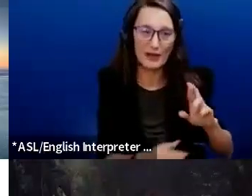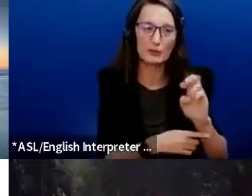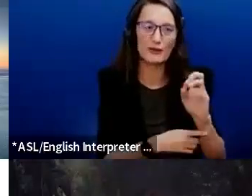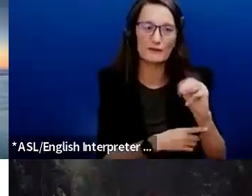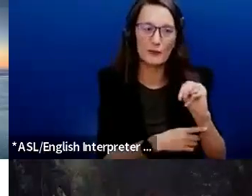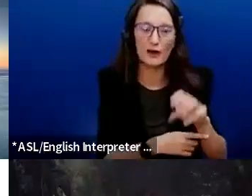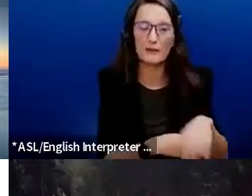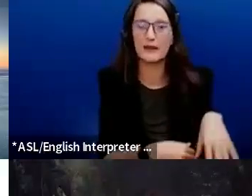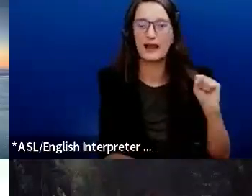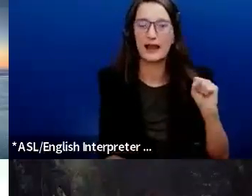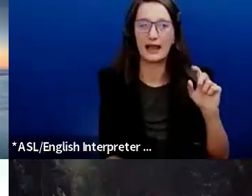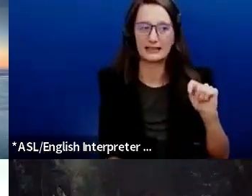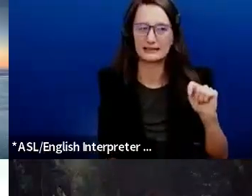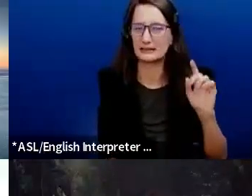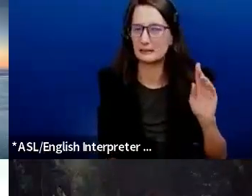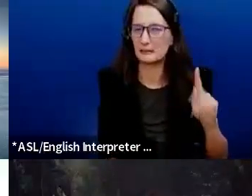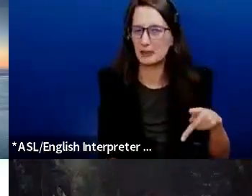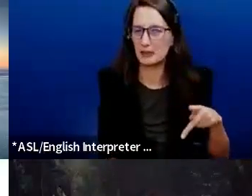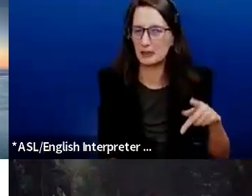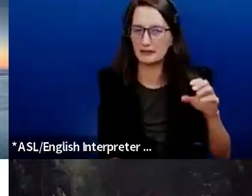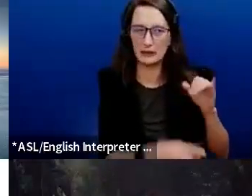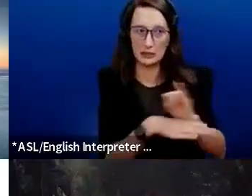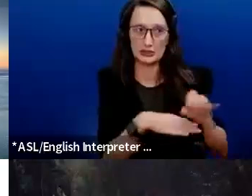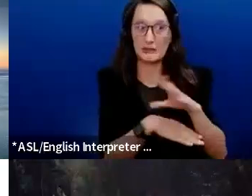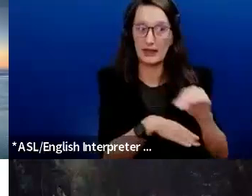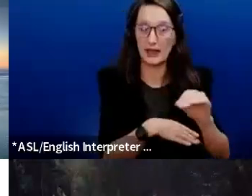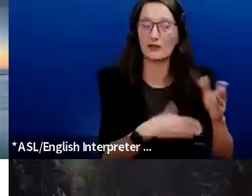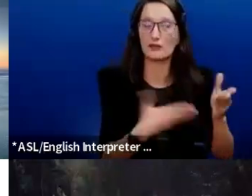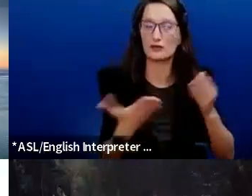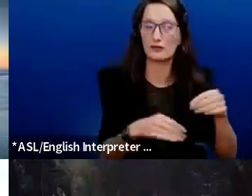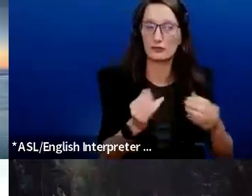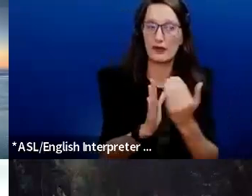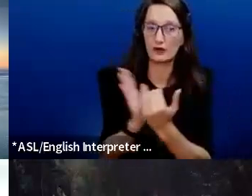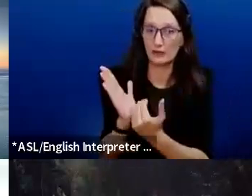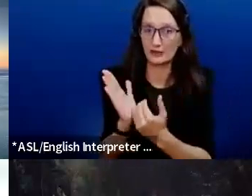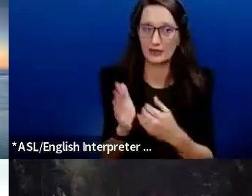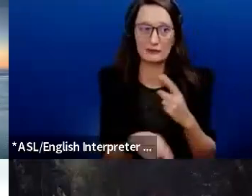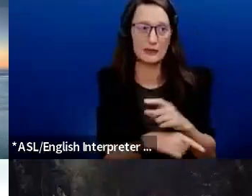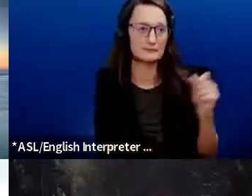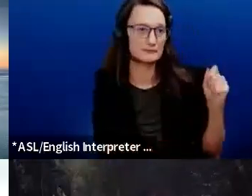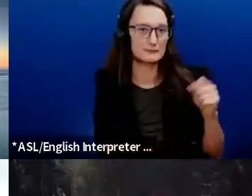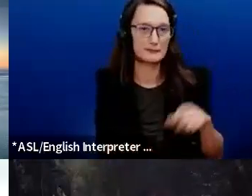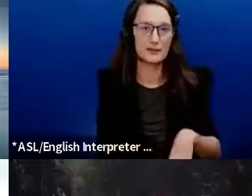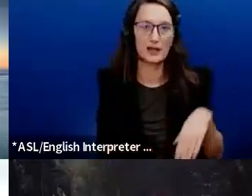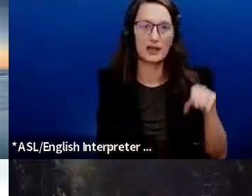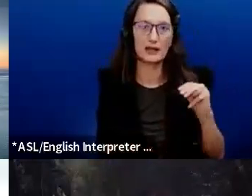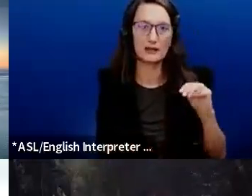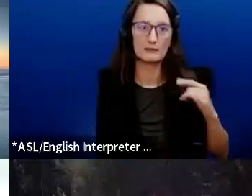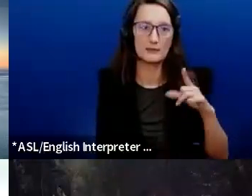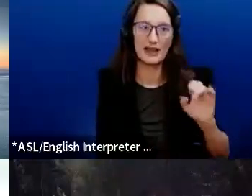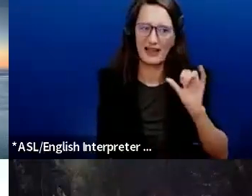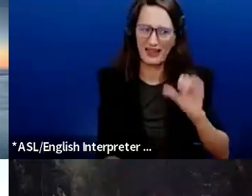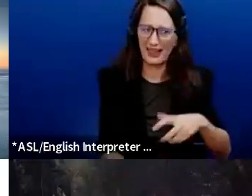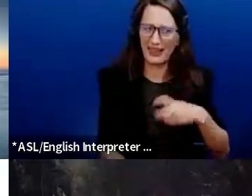internship, and I think the service provider directory, right, Michelle? Yeah, Okay, perfect. that's a tough act to follow.